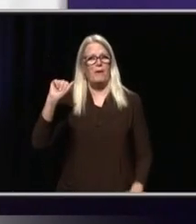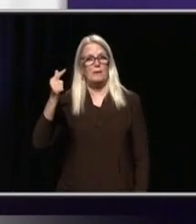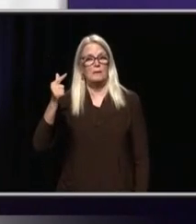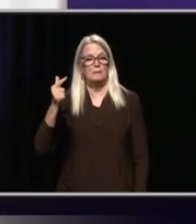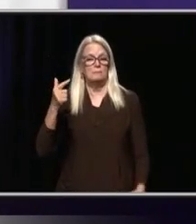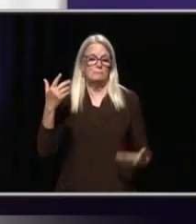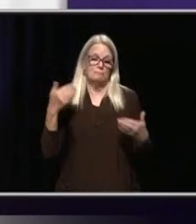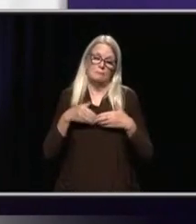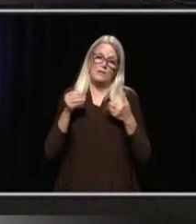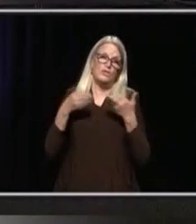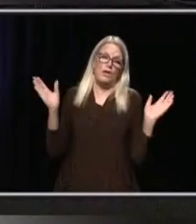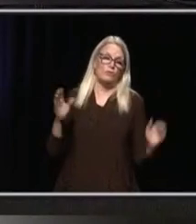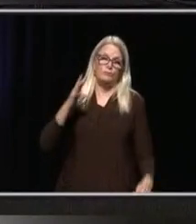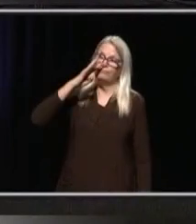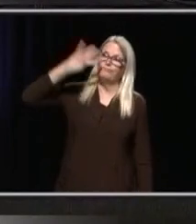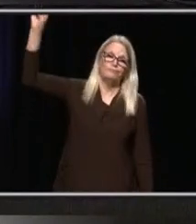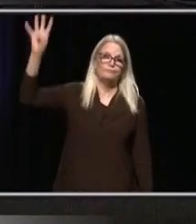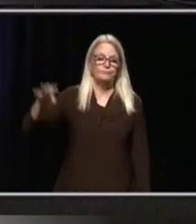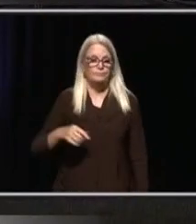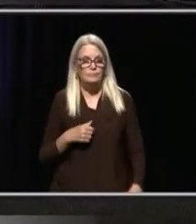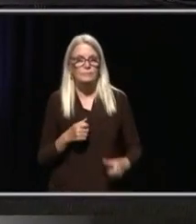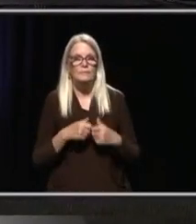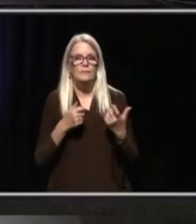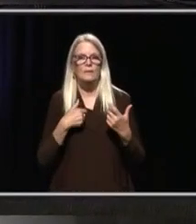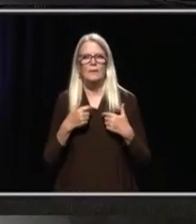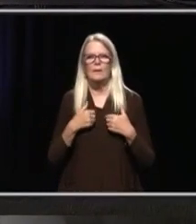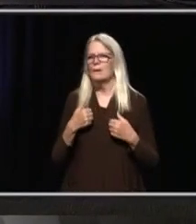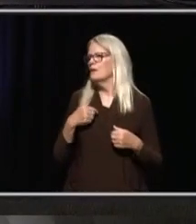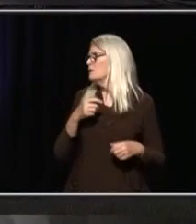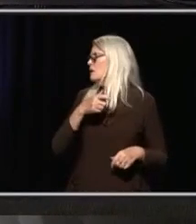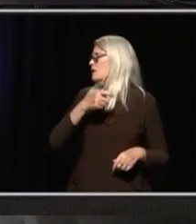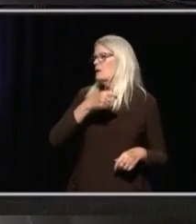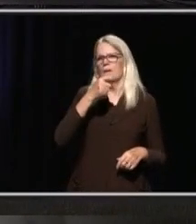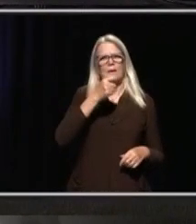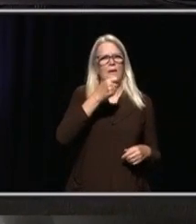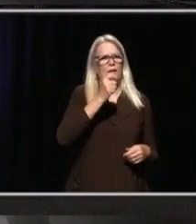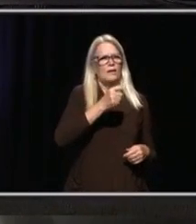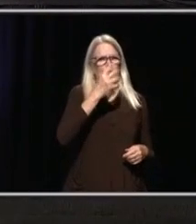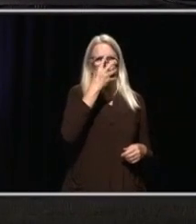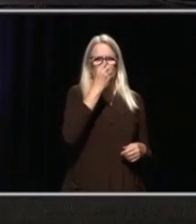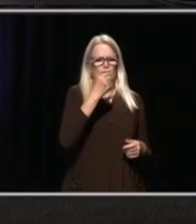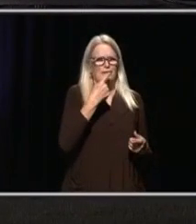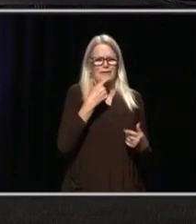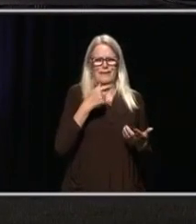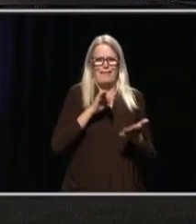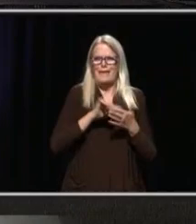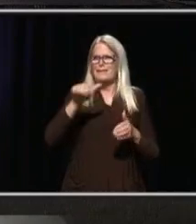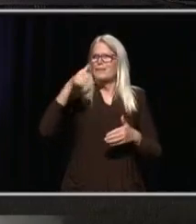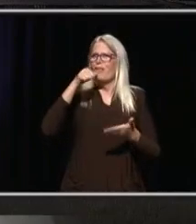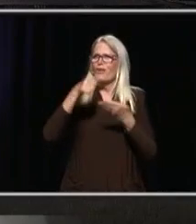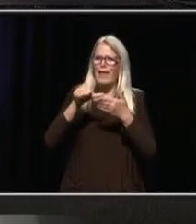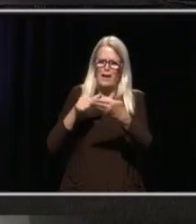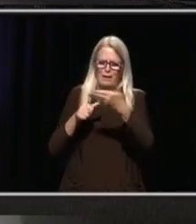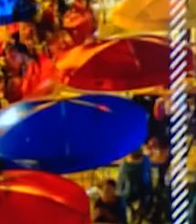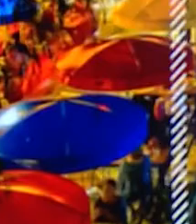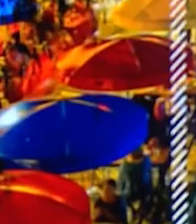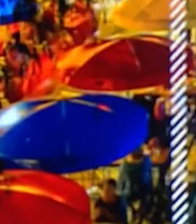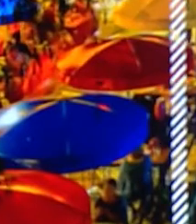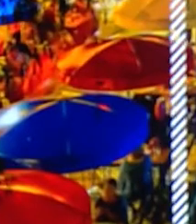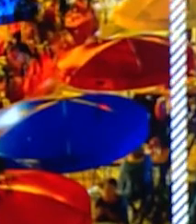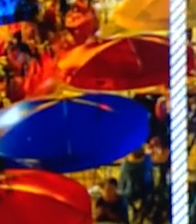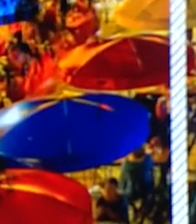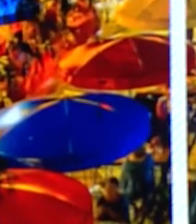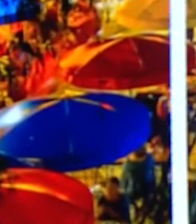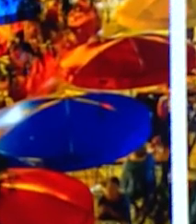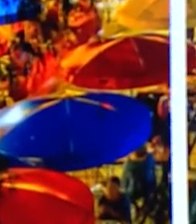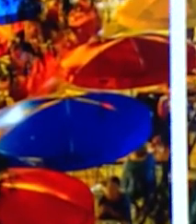The mayor says the San Antonio faith community has been proactive about following guidance during this pandemic, whether required to or not.